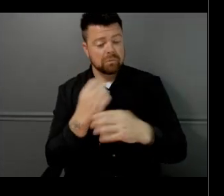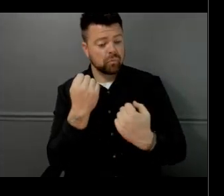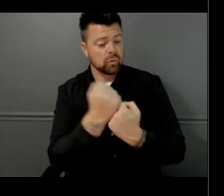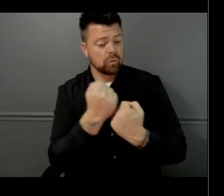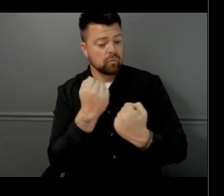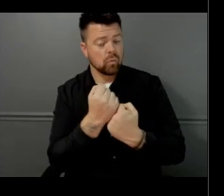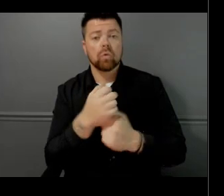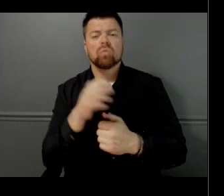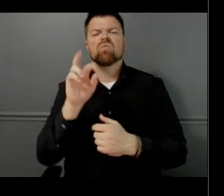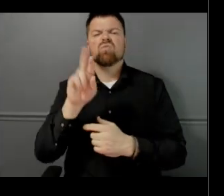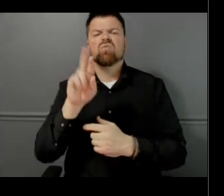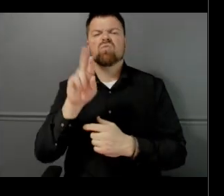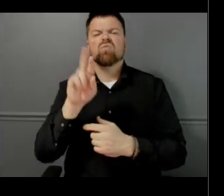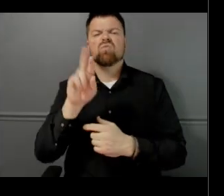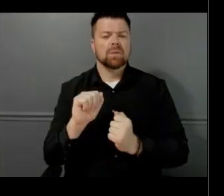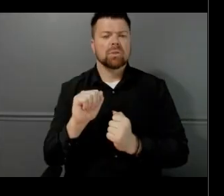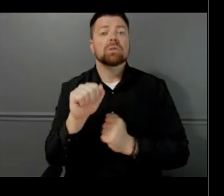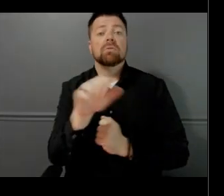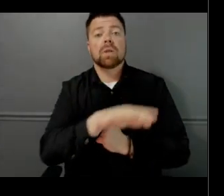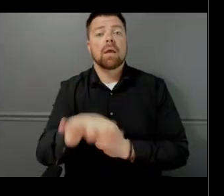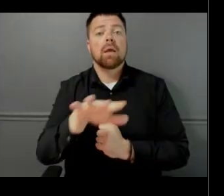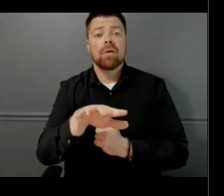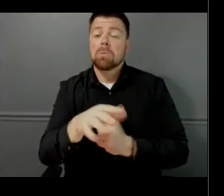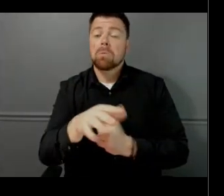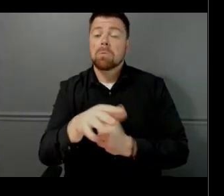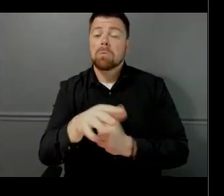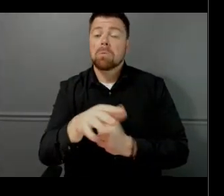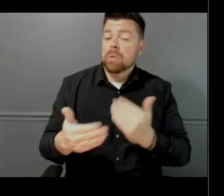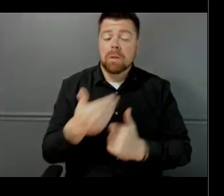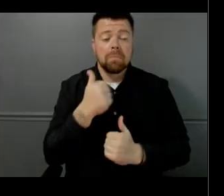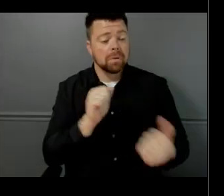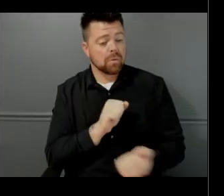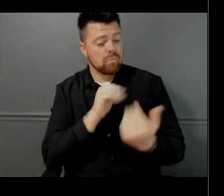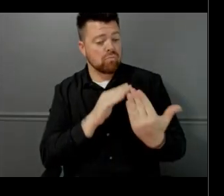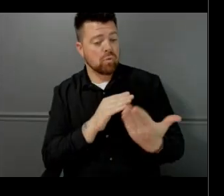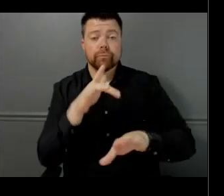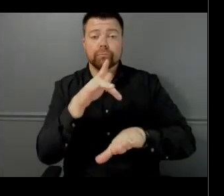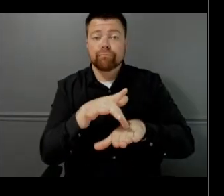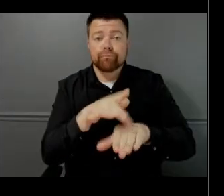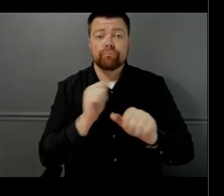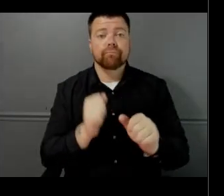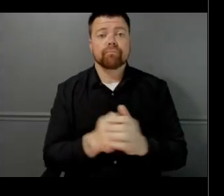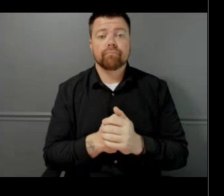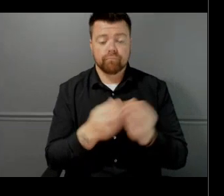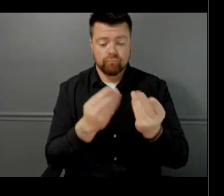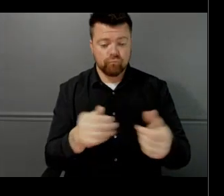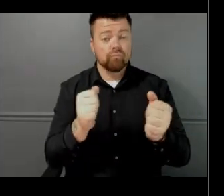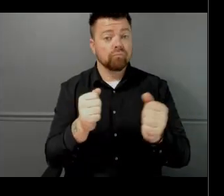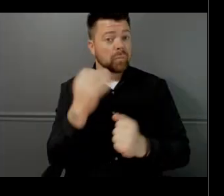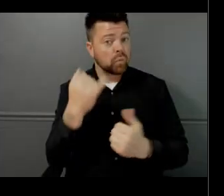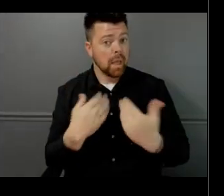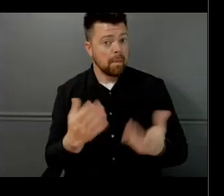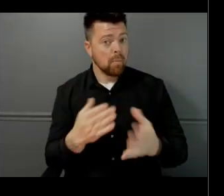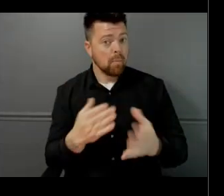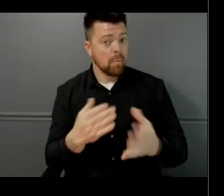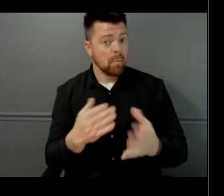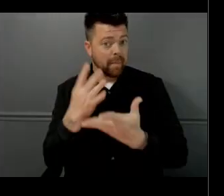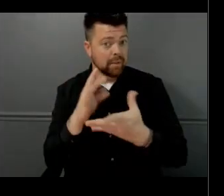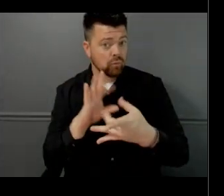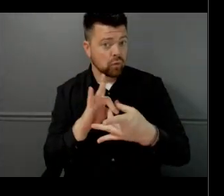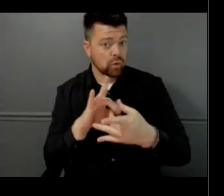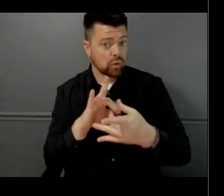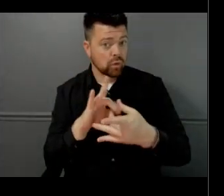and that would probably be the best way to address this. But if they have more information about this question, they